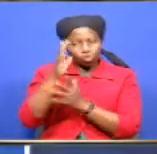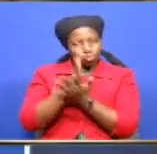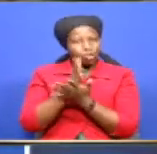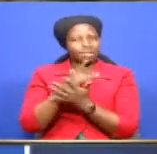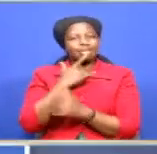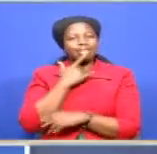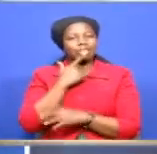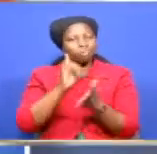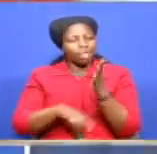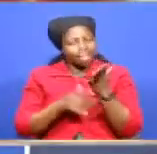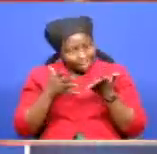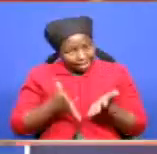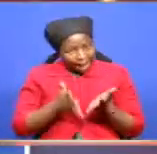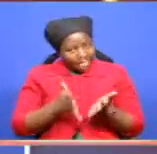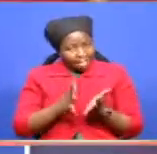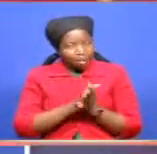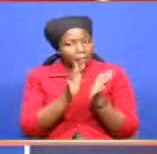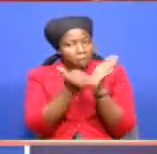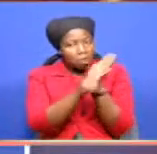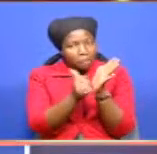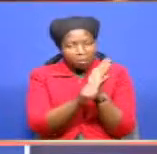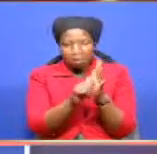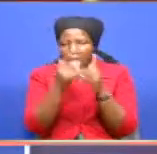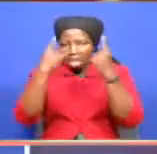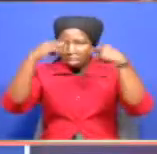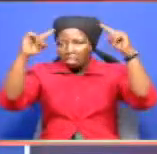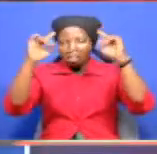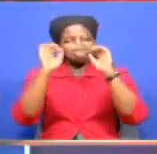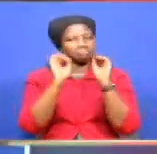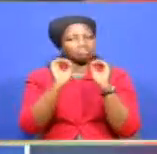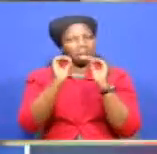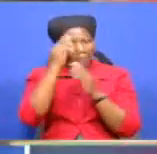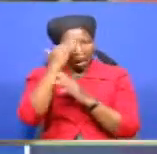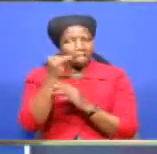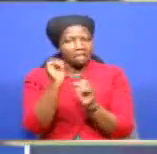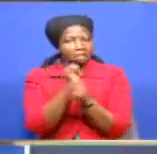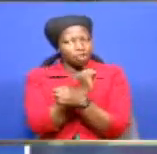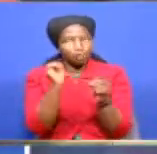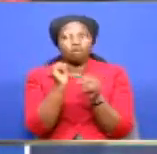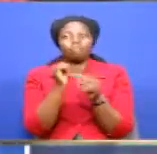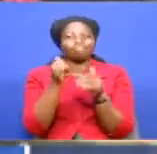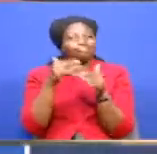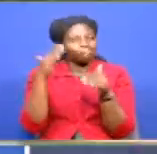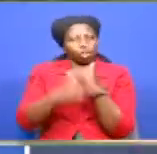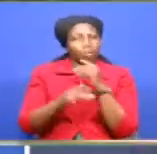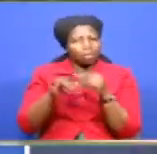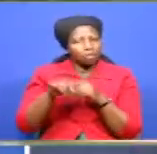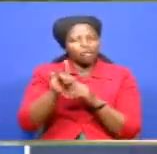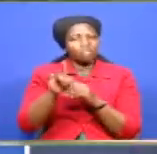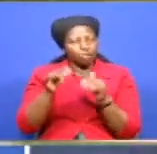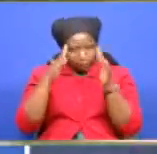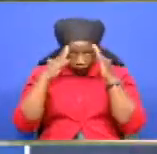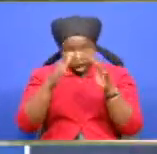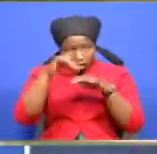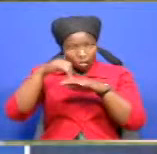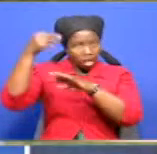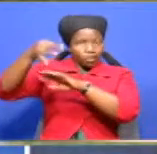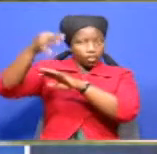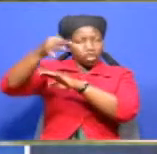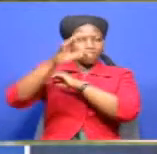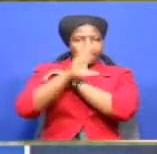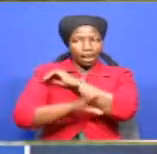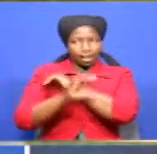current onslaught will not yield much, as it will not bend their resolve on the future of the country. I am not distracted from my